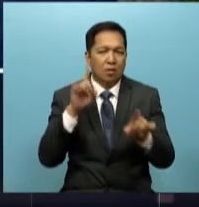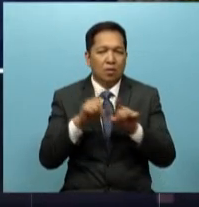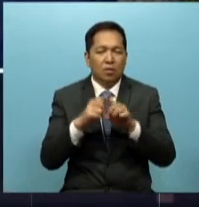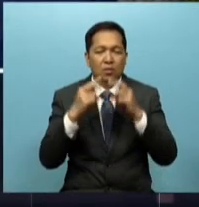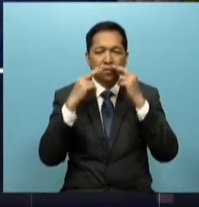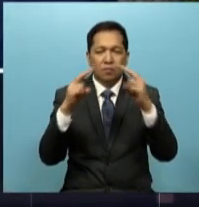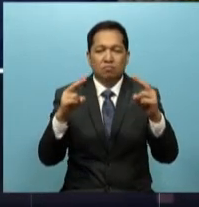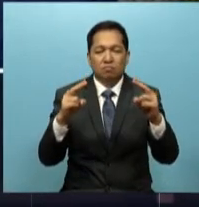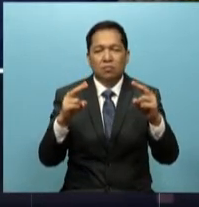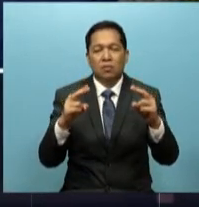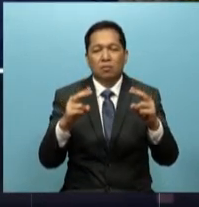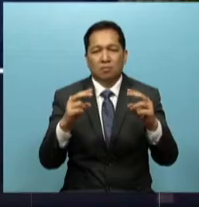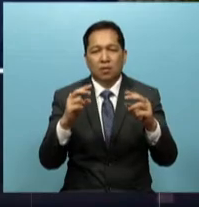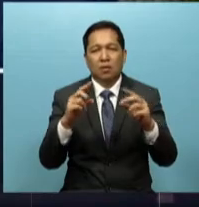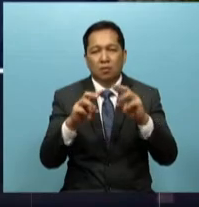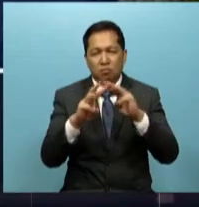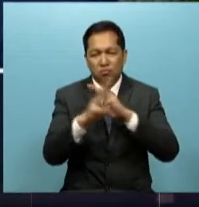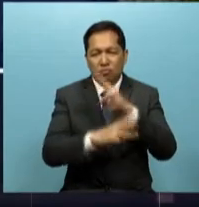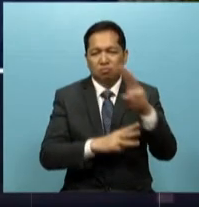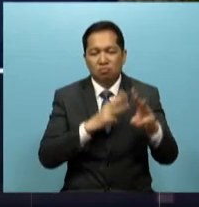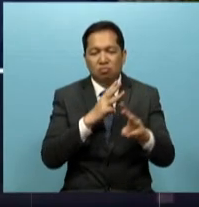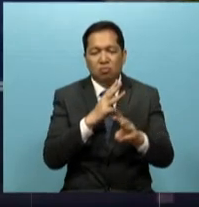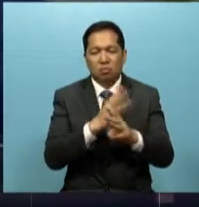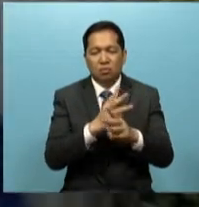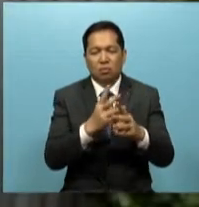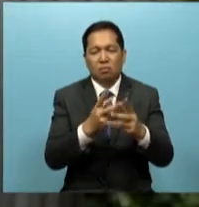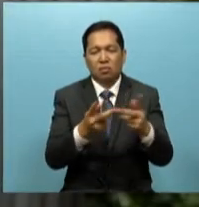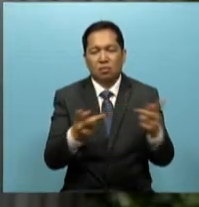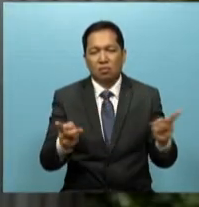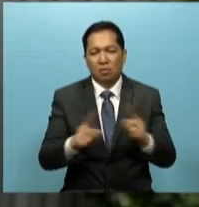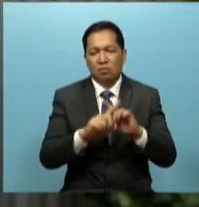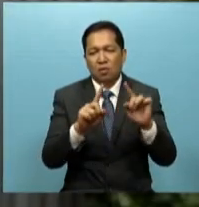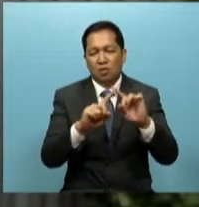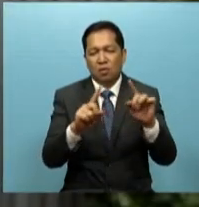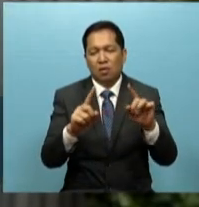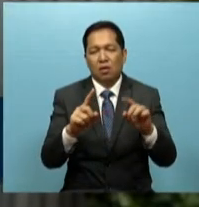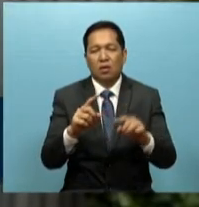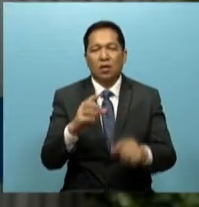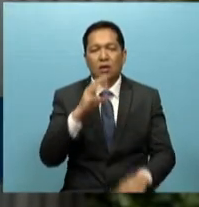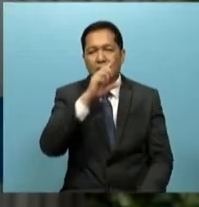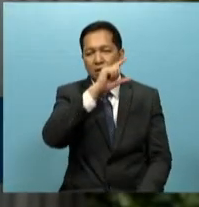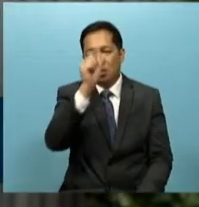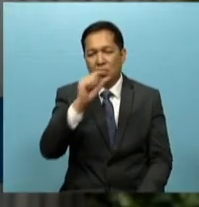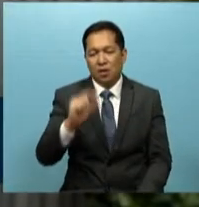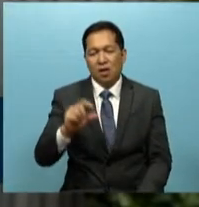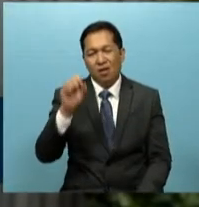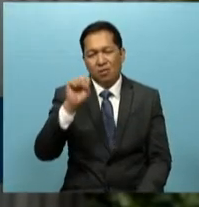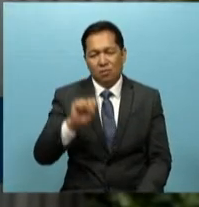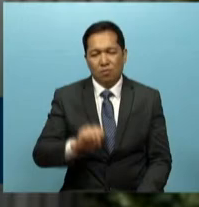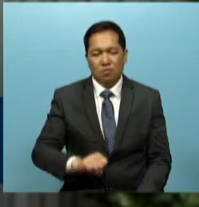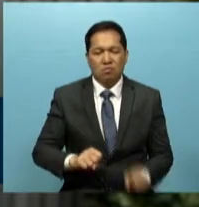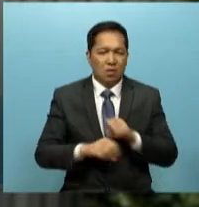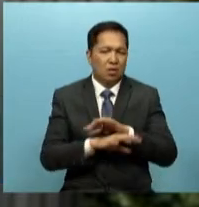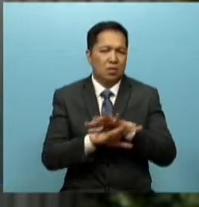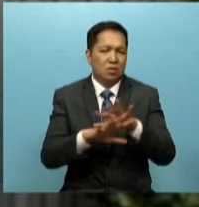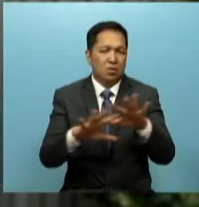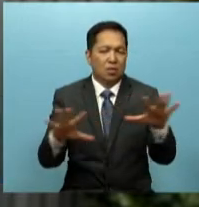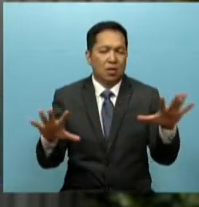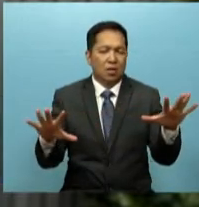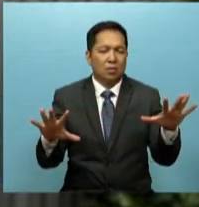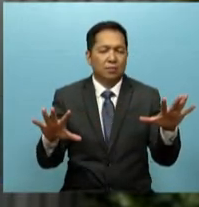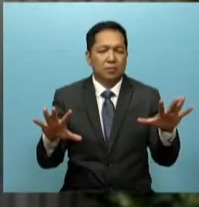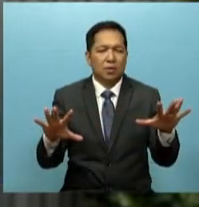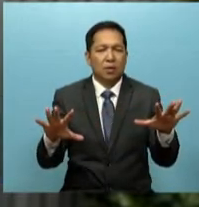Sean? Thank you, Sister Olive. The District of Italy South continues to post rapid expansion. In line with